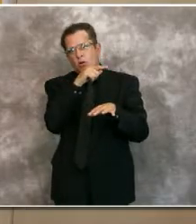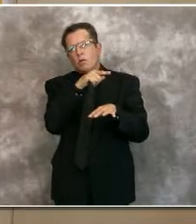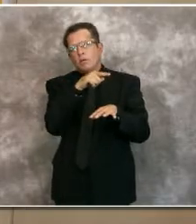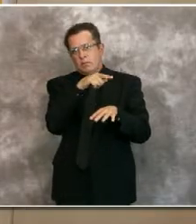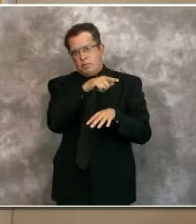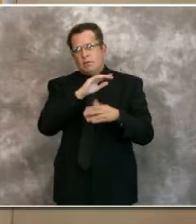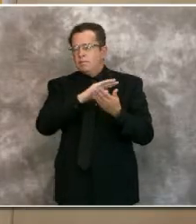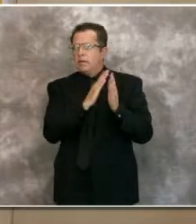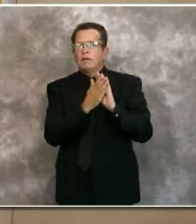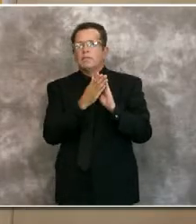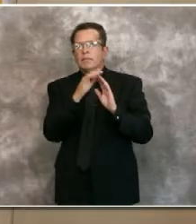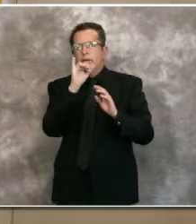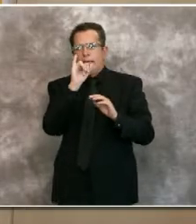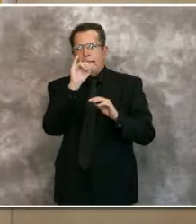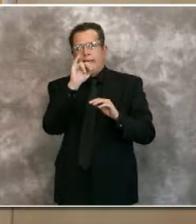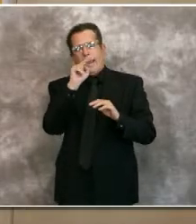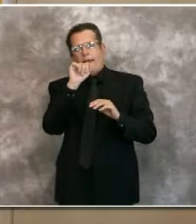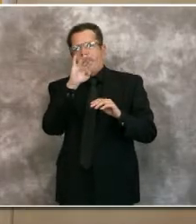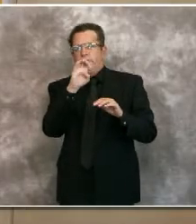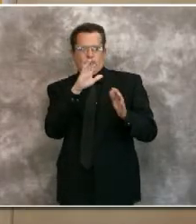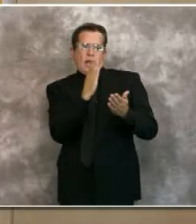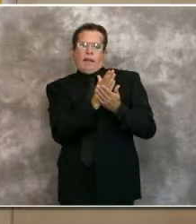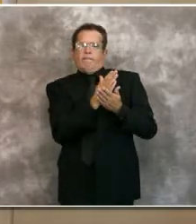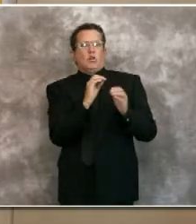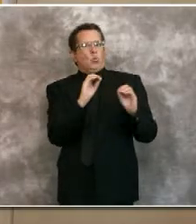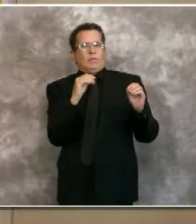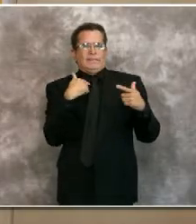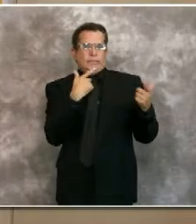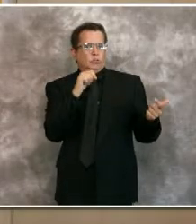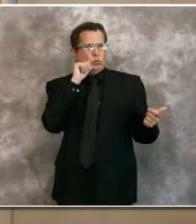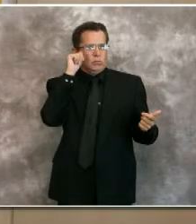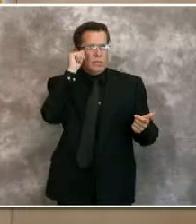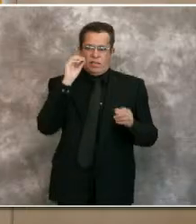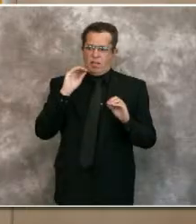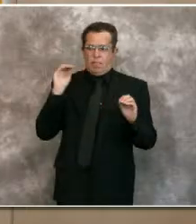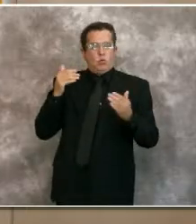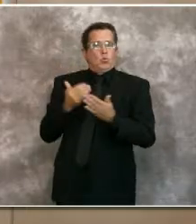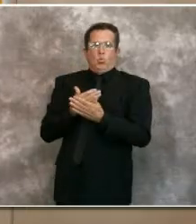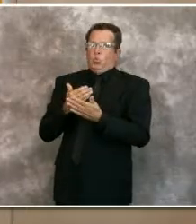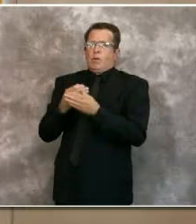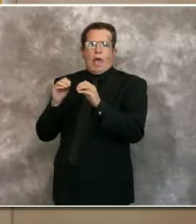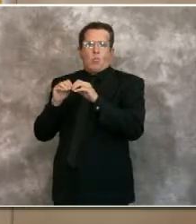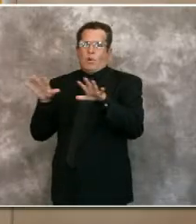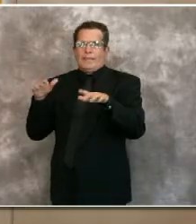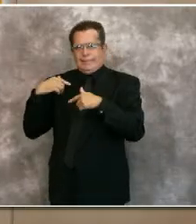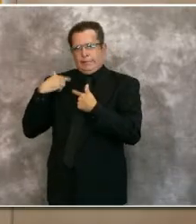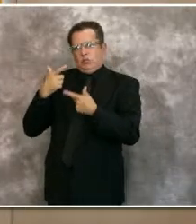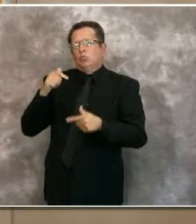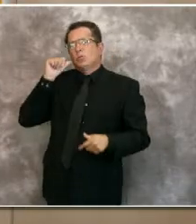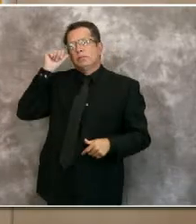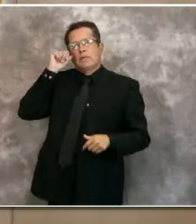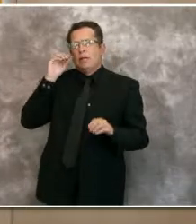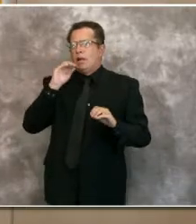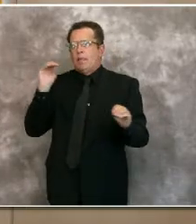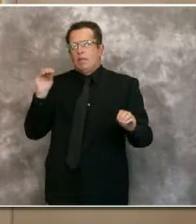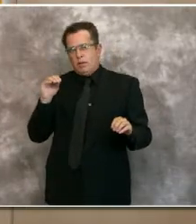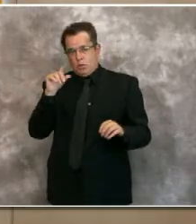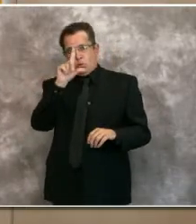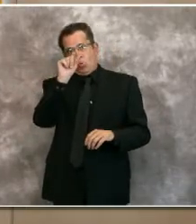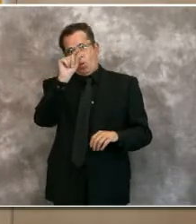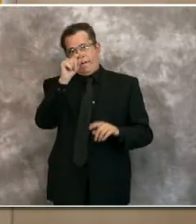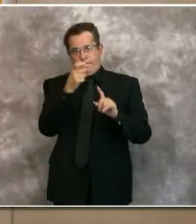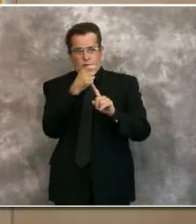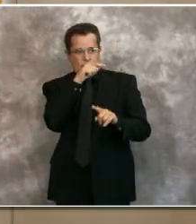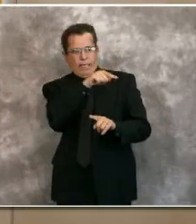that became inactive since yesterday, and no new outbreaks reported since yesterday. 20 of the 59